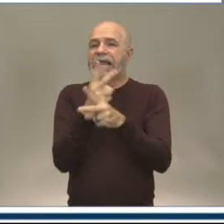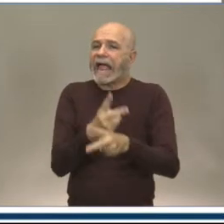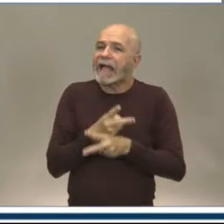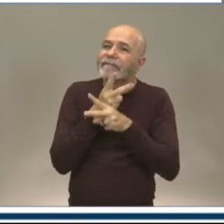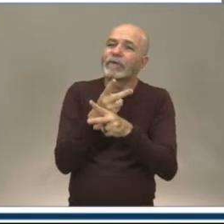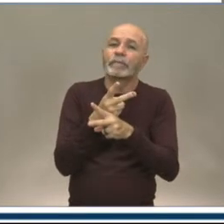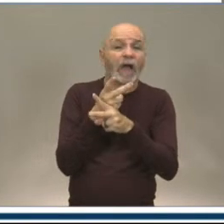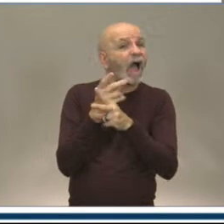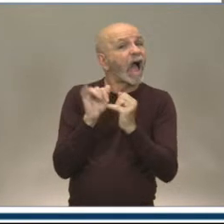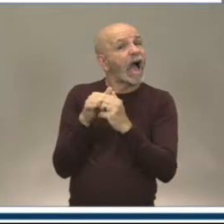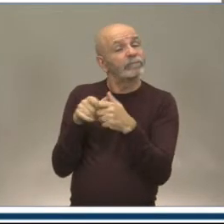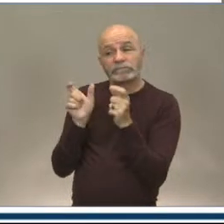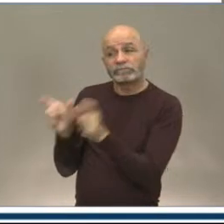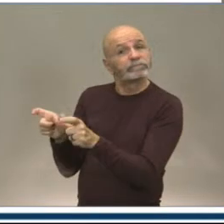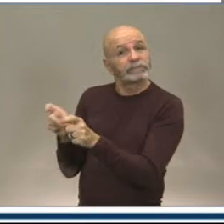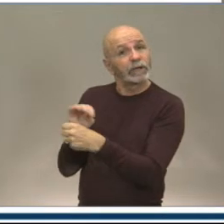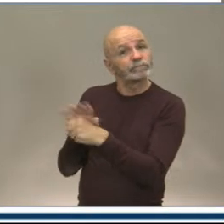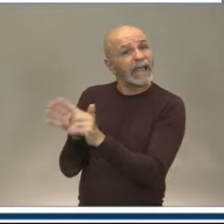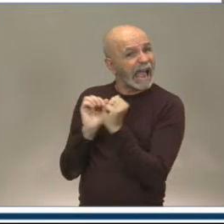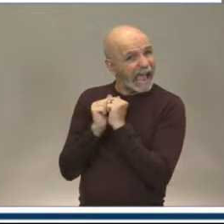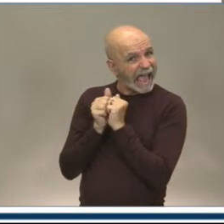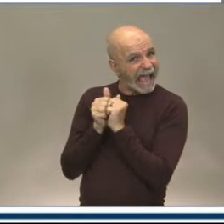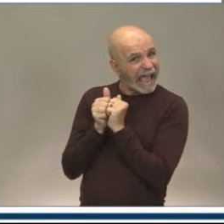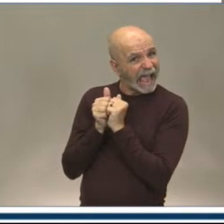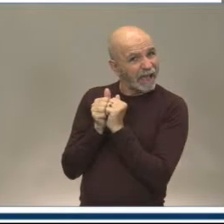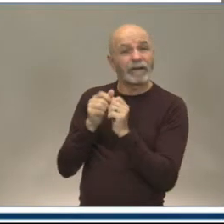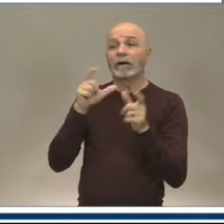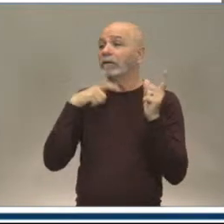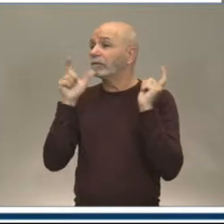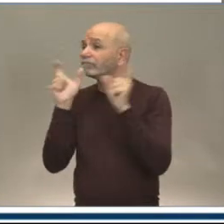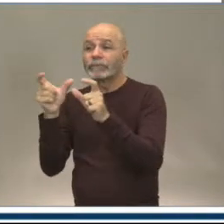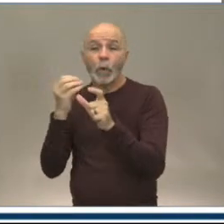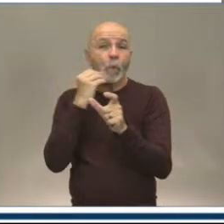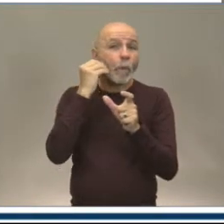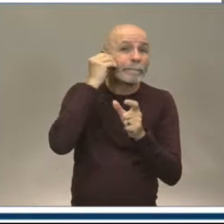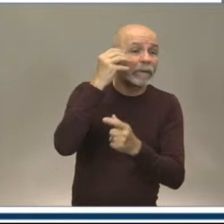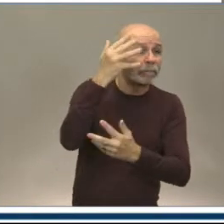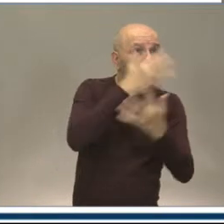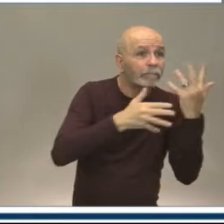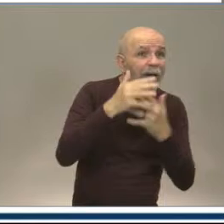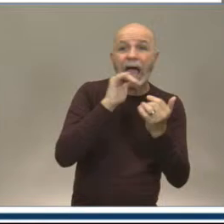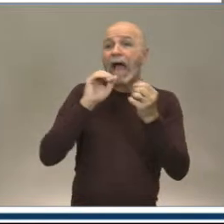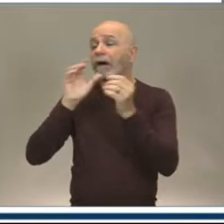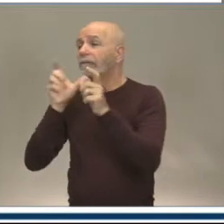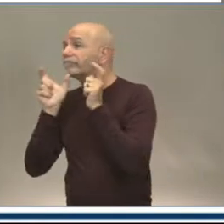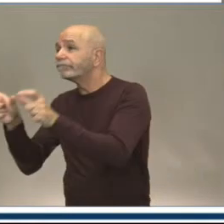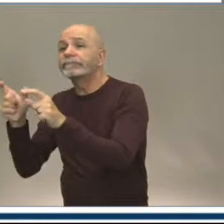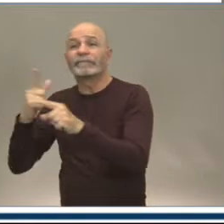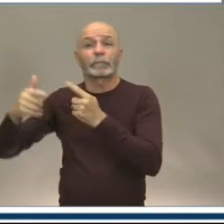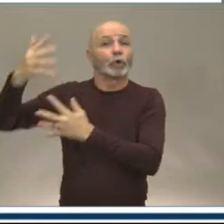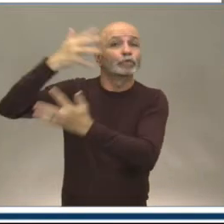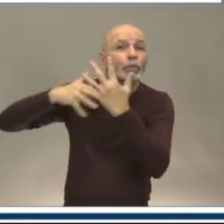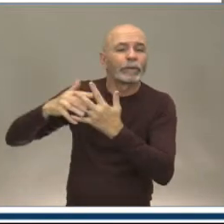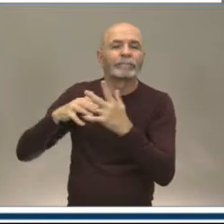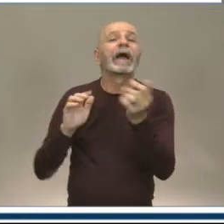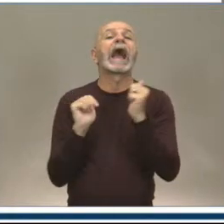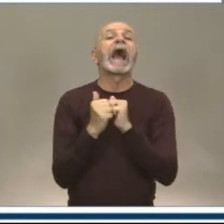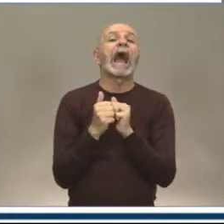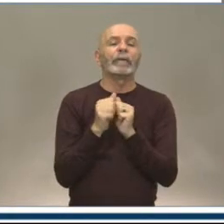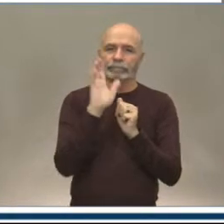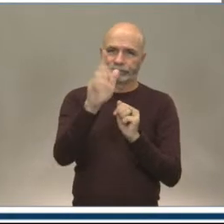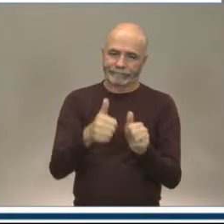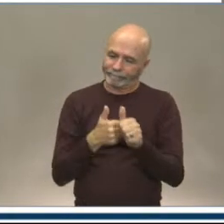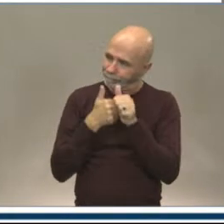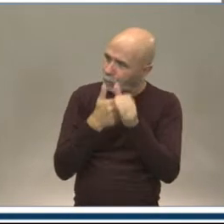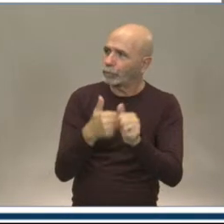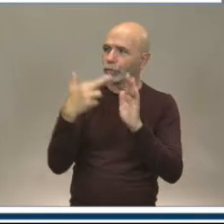of our festivities, whether at home or at larger gatherings, but we all need to follow these measures carefully and